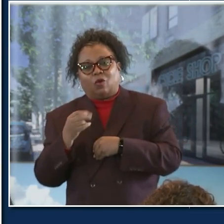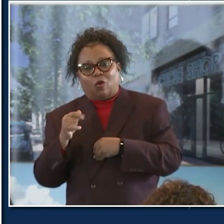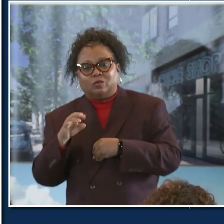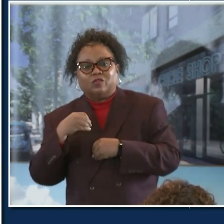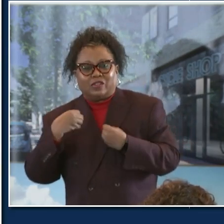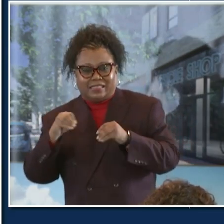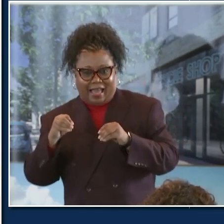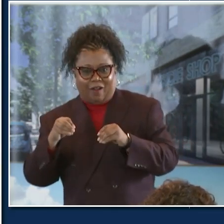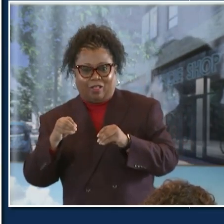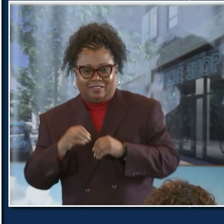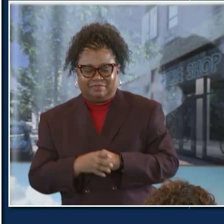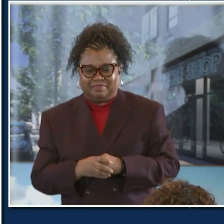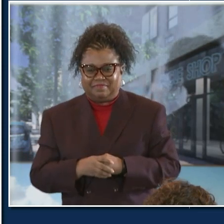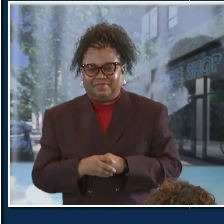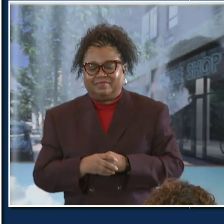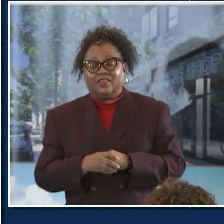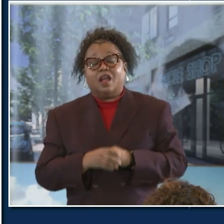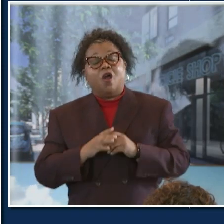appreciate that.